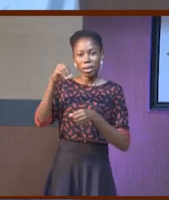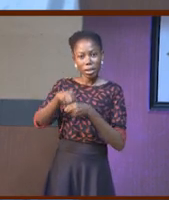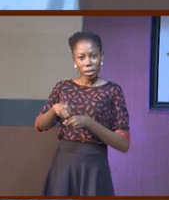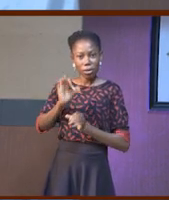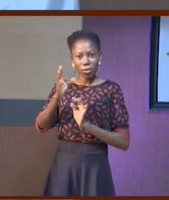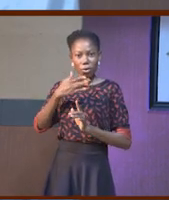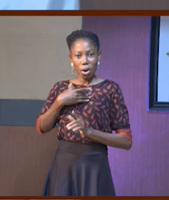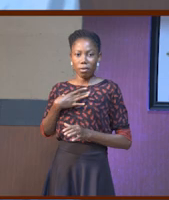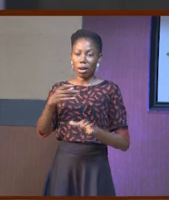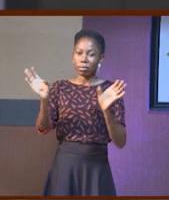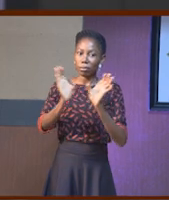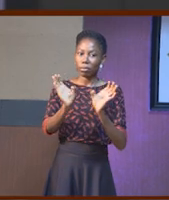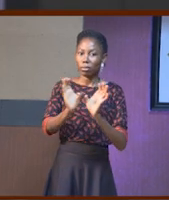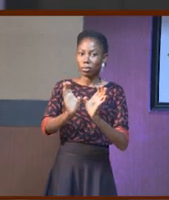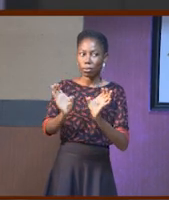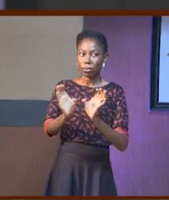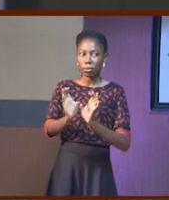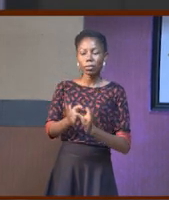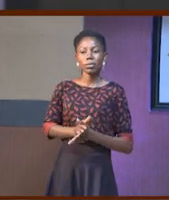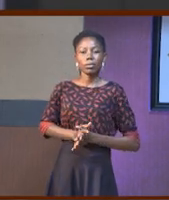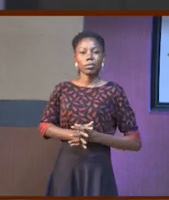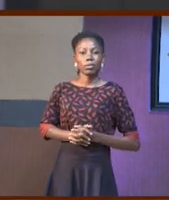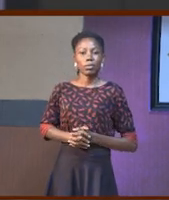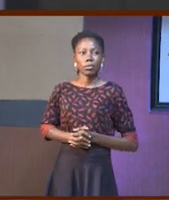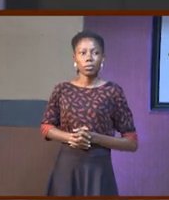license. Do you have that? No, ma'am.